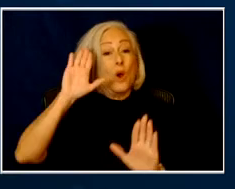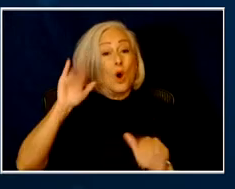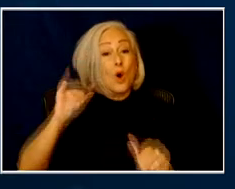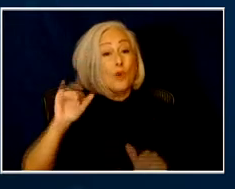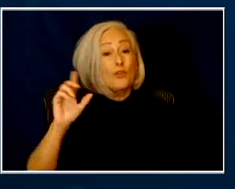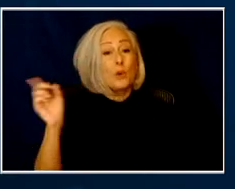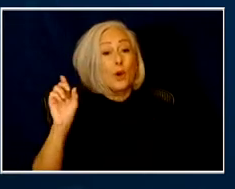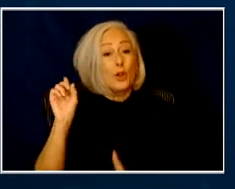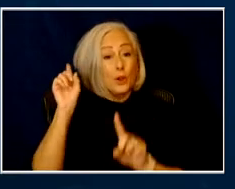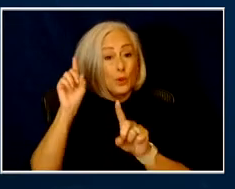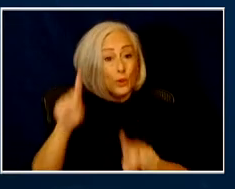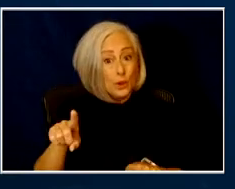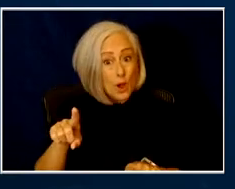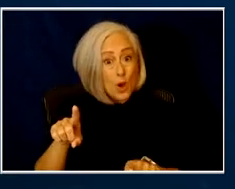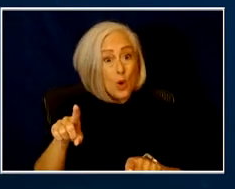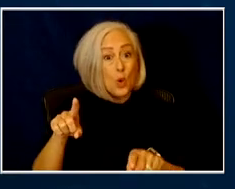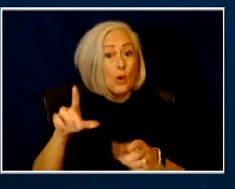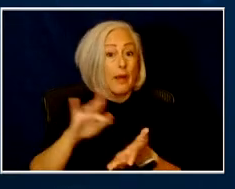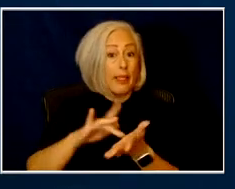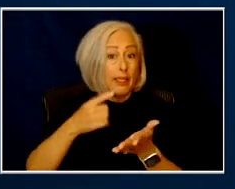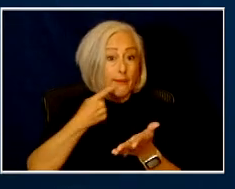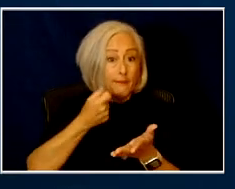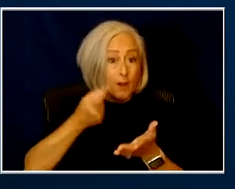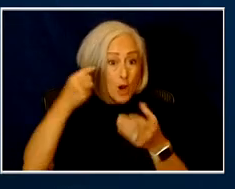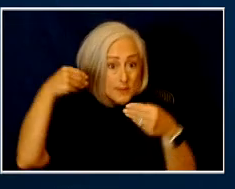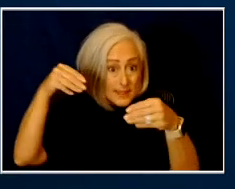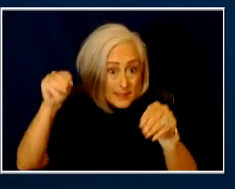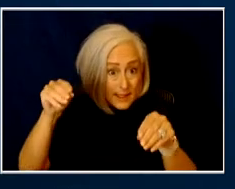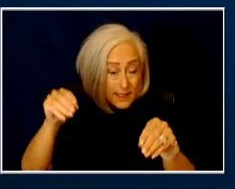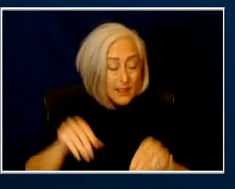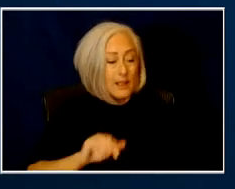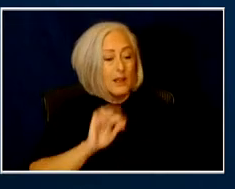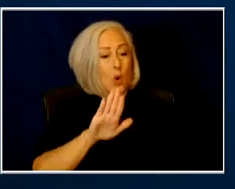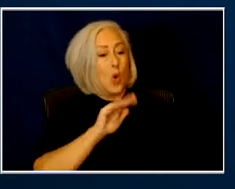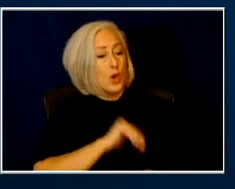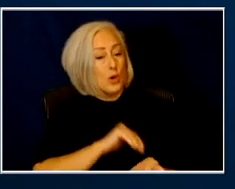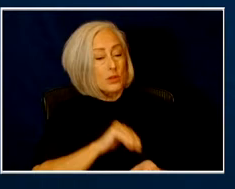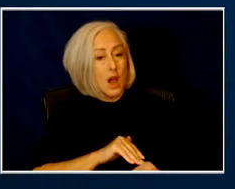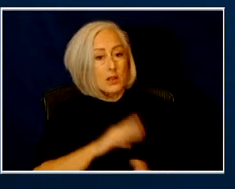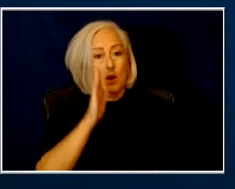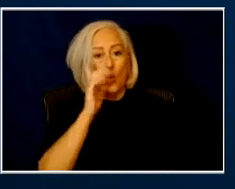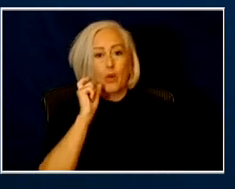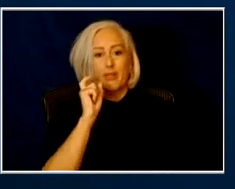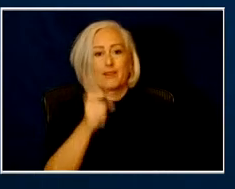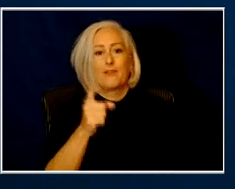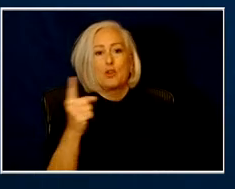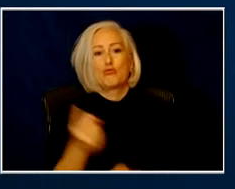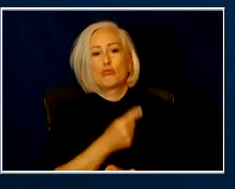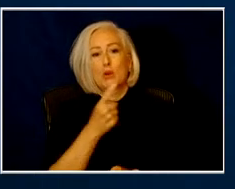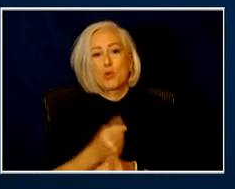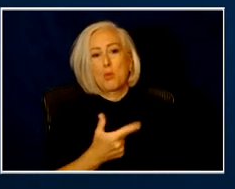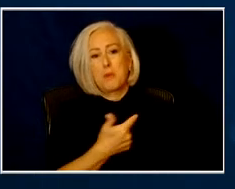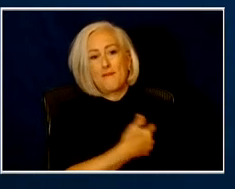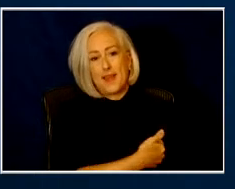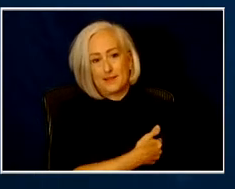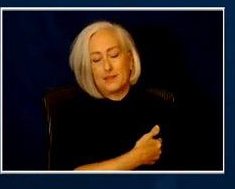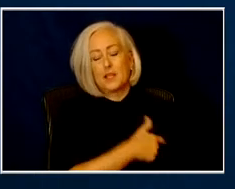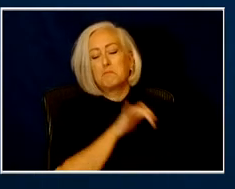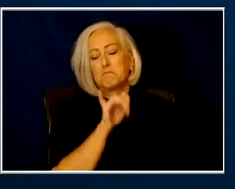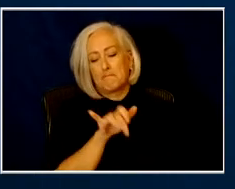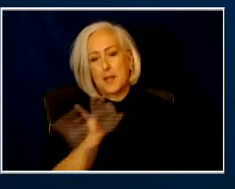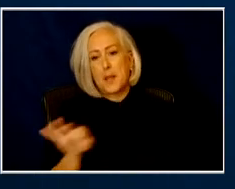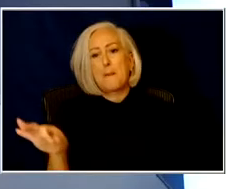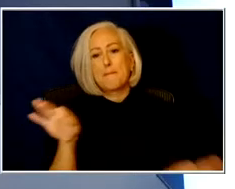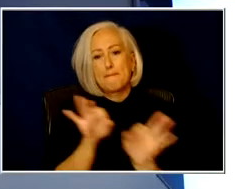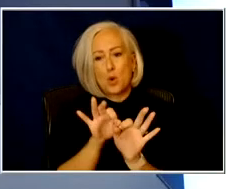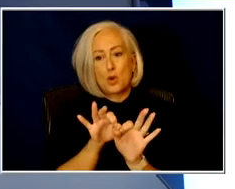medical team or your physician is going to understand those and get you the right vaccine exactly that high dose flu vaccine is vitally important so also